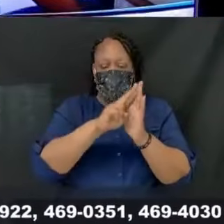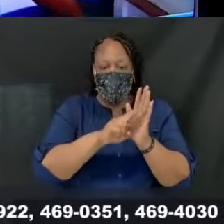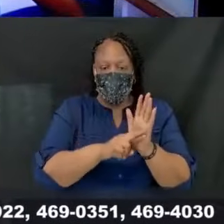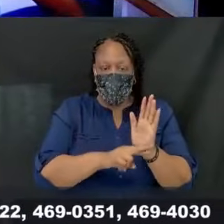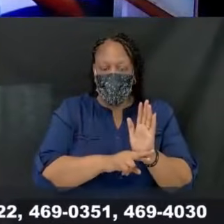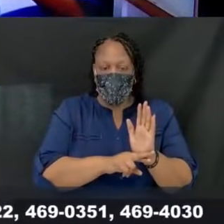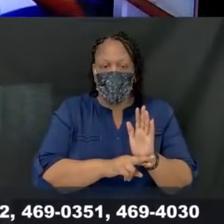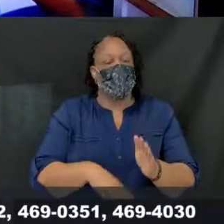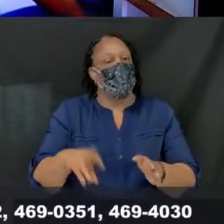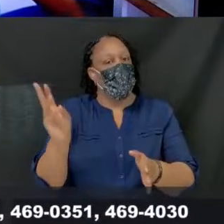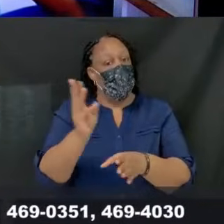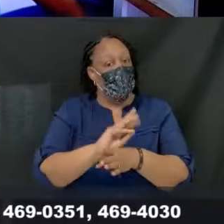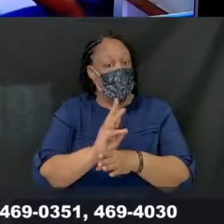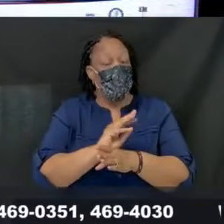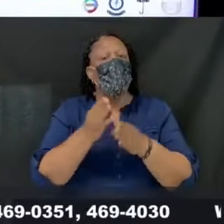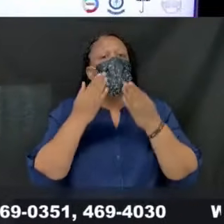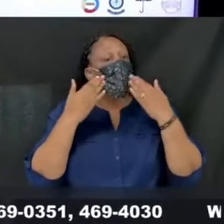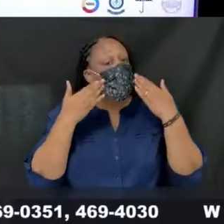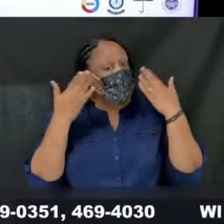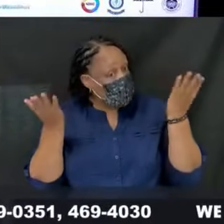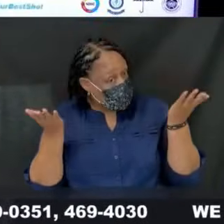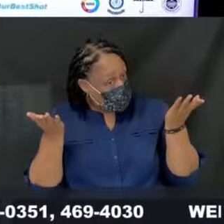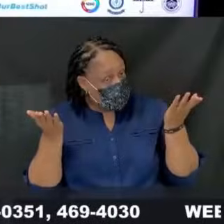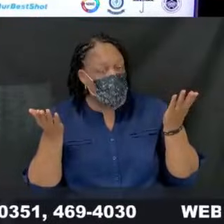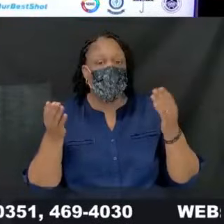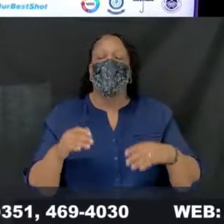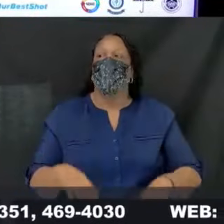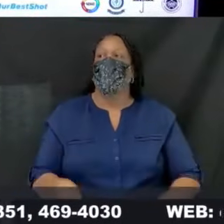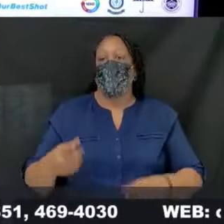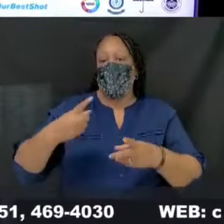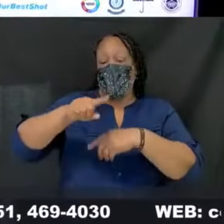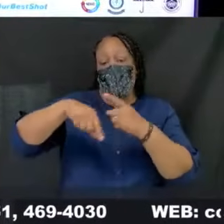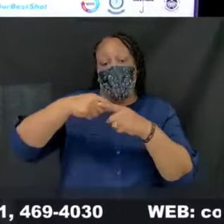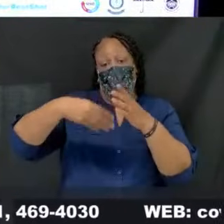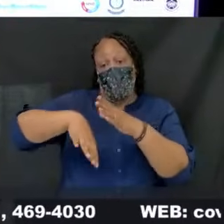is, wear a mask when you are in public,